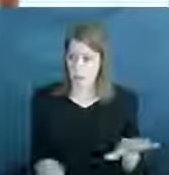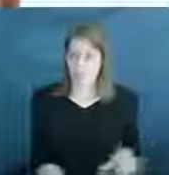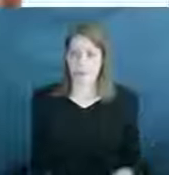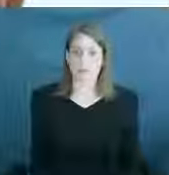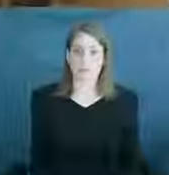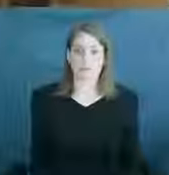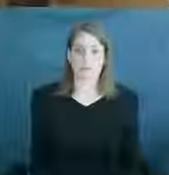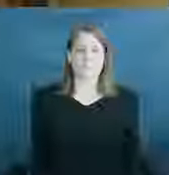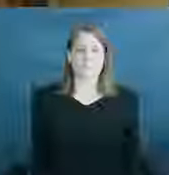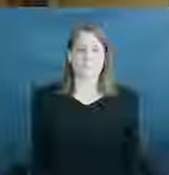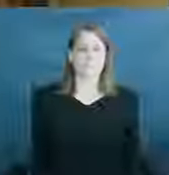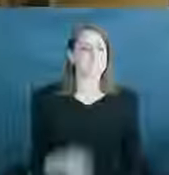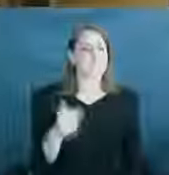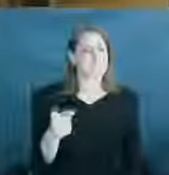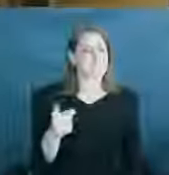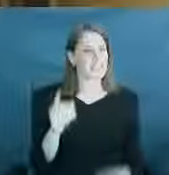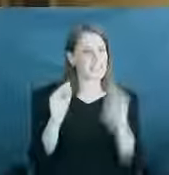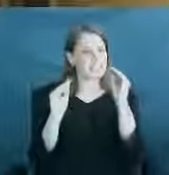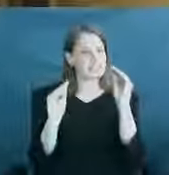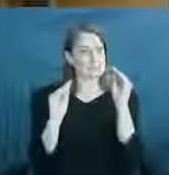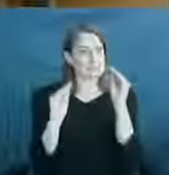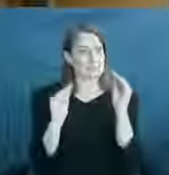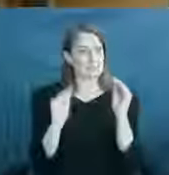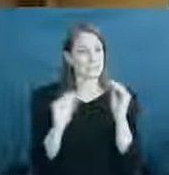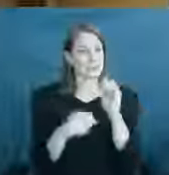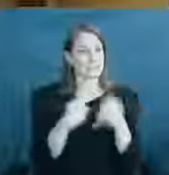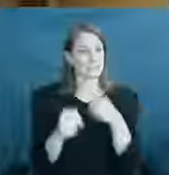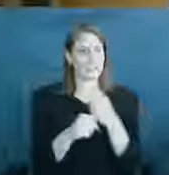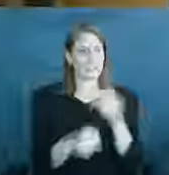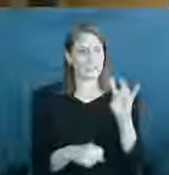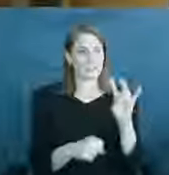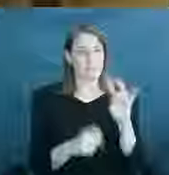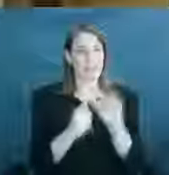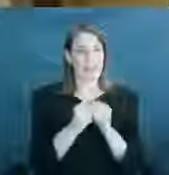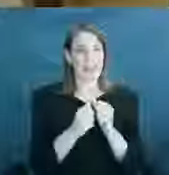Thank you. Quietly into your seats. Thank you.